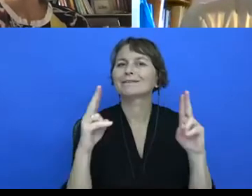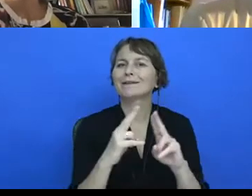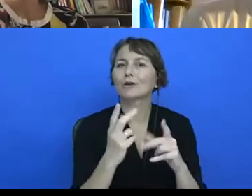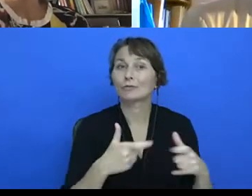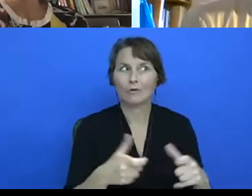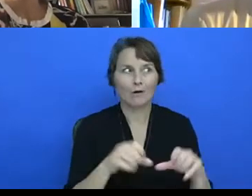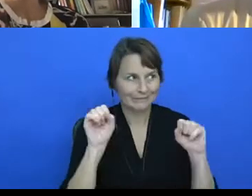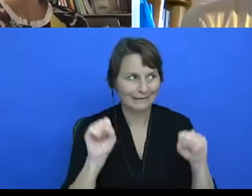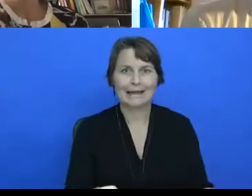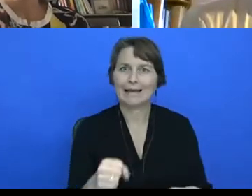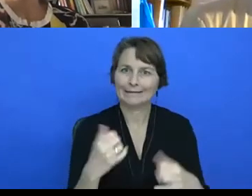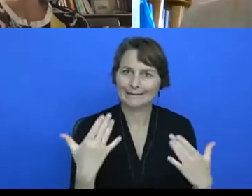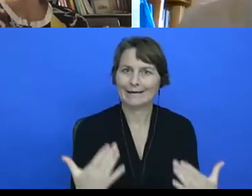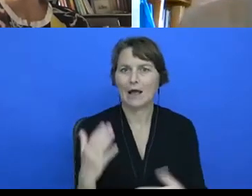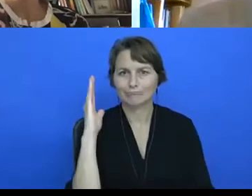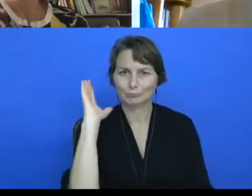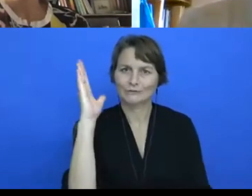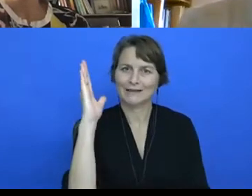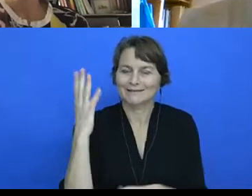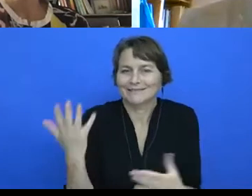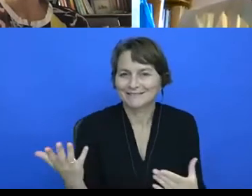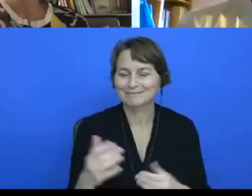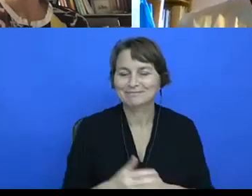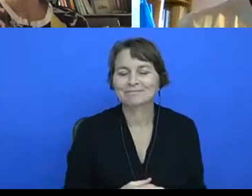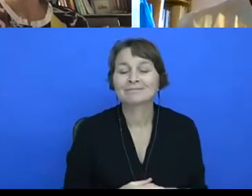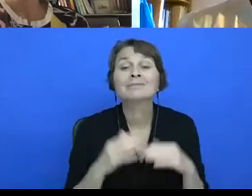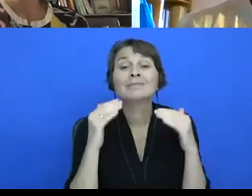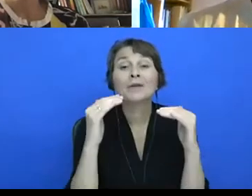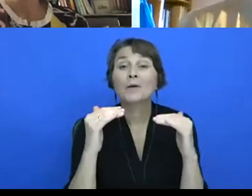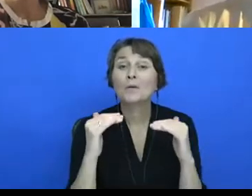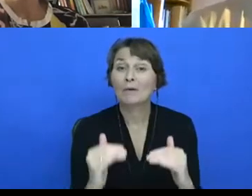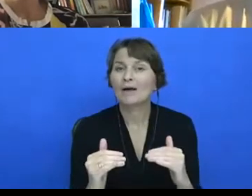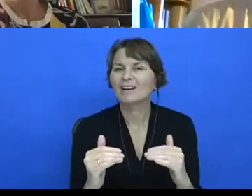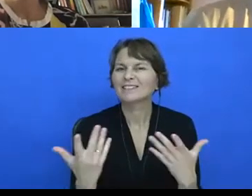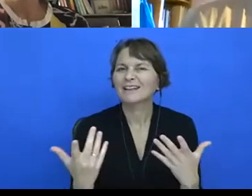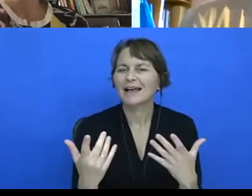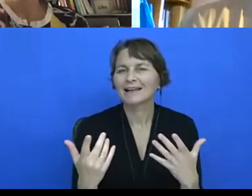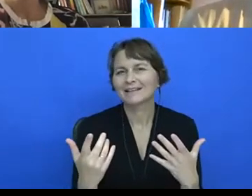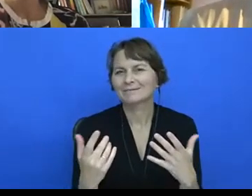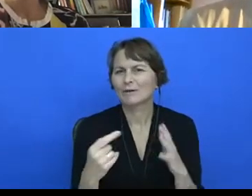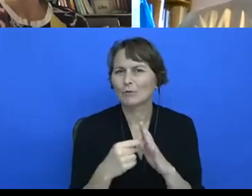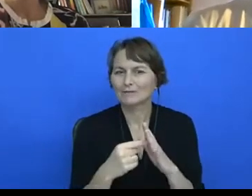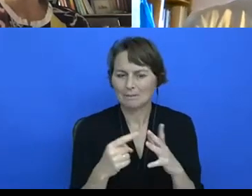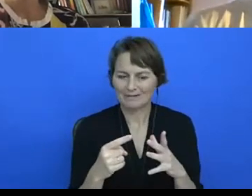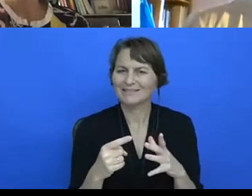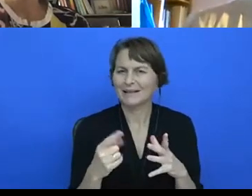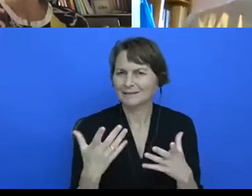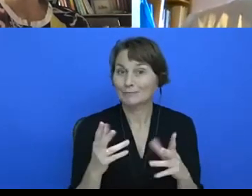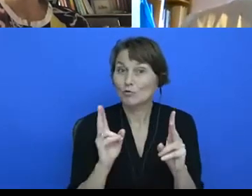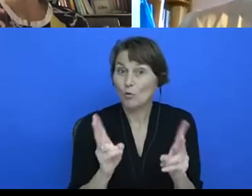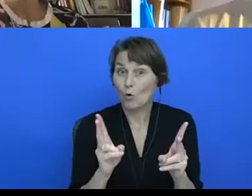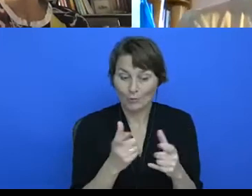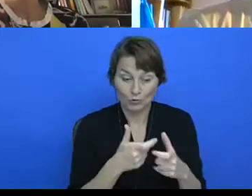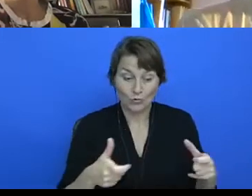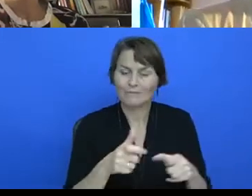And one other point is that it's possible to expand the concept of what a local organizing committee is. I sent out word on Twitter to